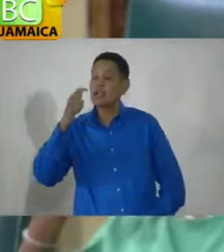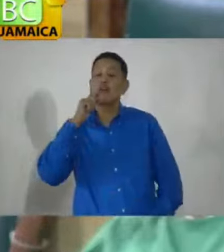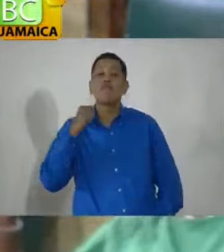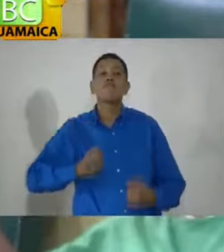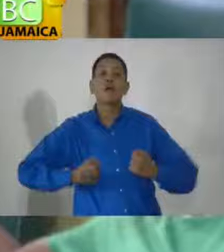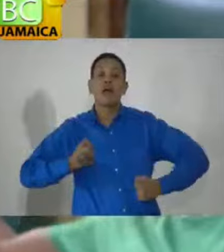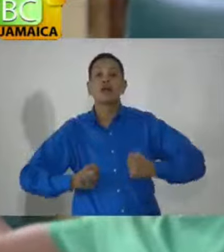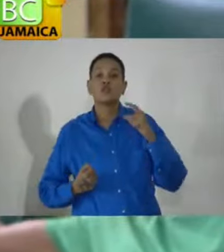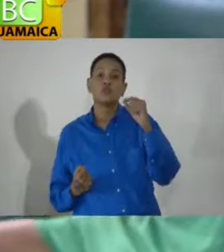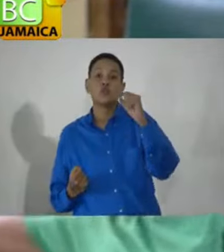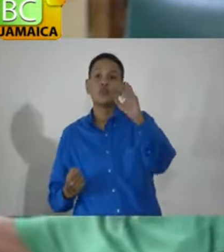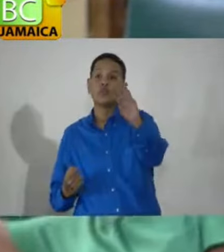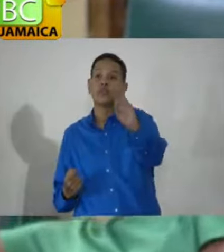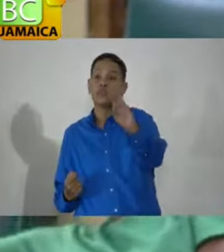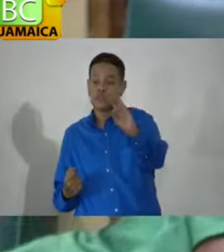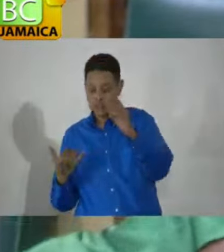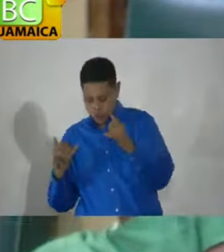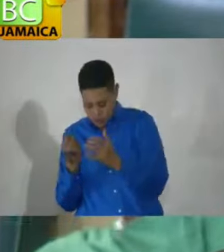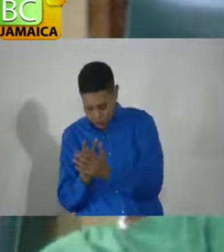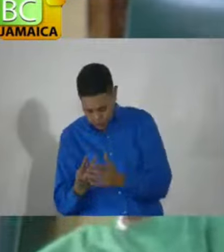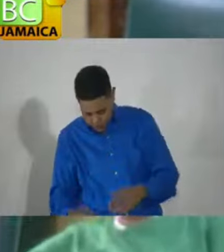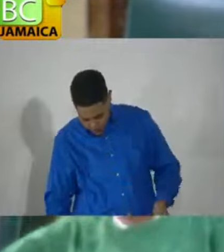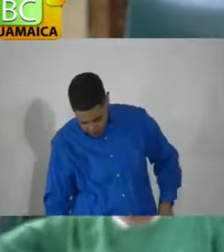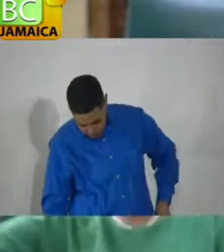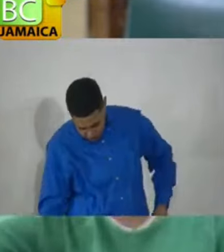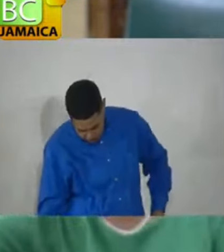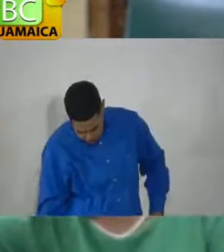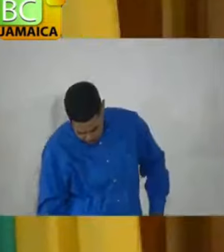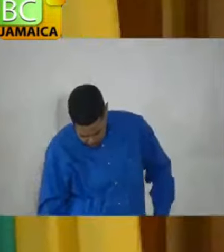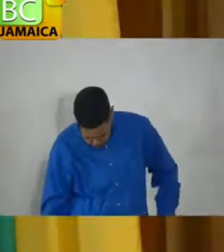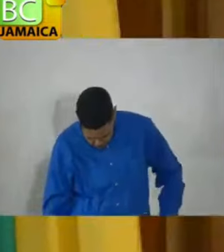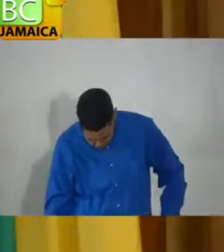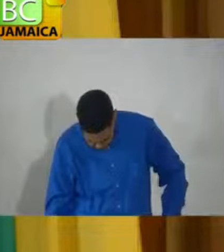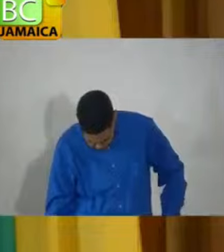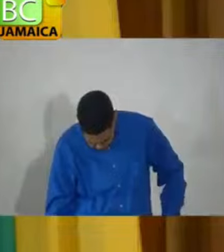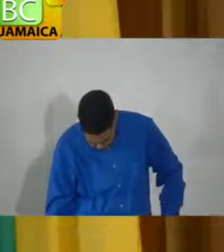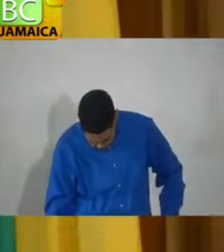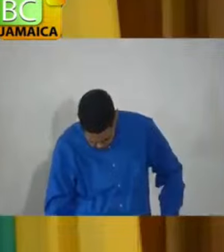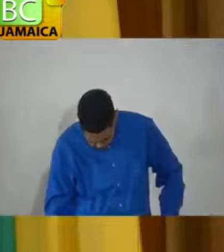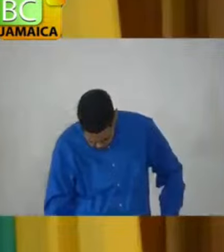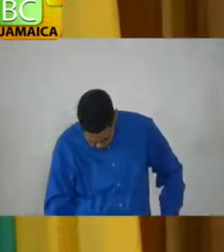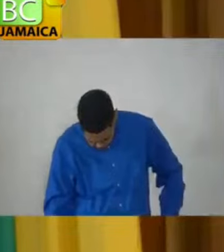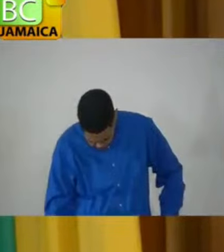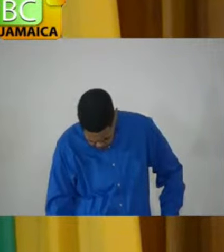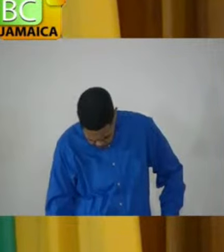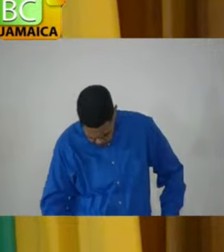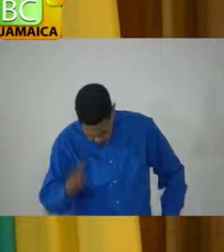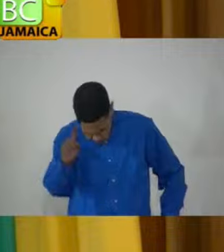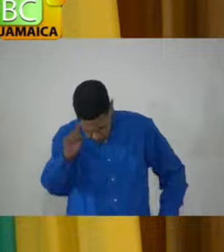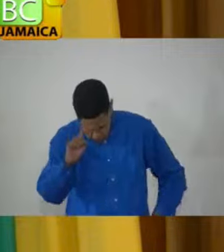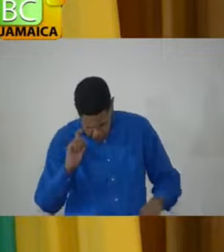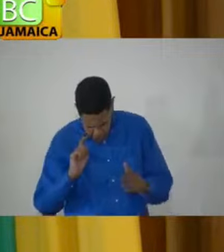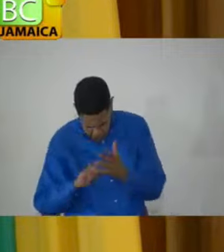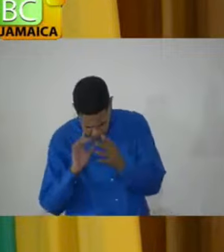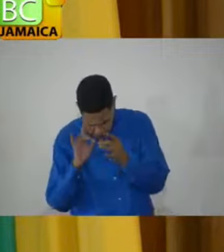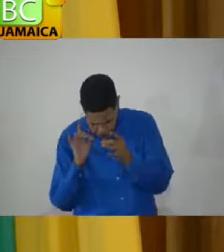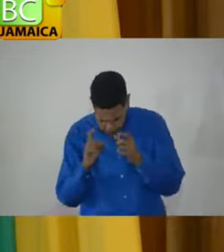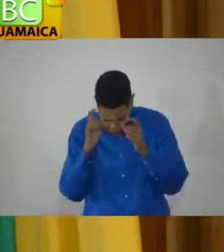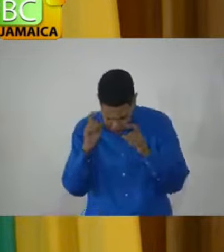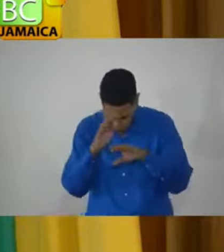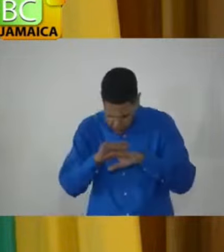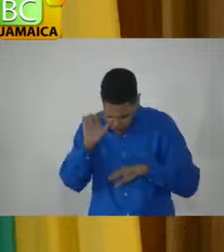March 2026, be approved. Thank you, Minister. Members, the question is that the motion, notice of which was given